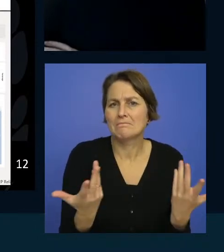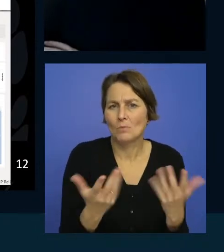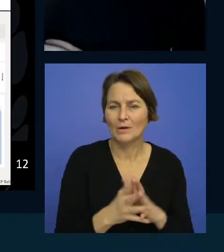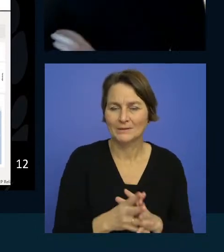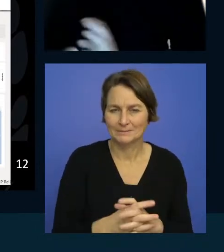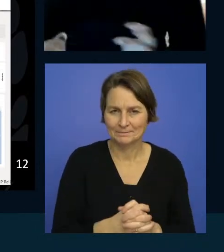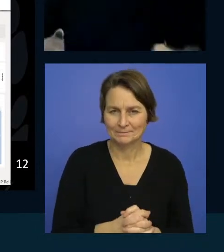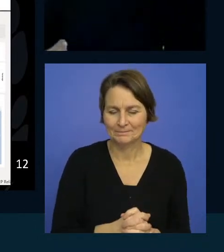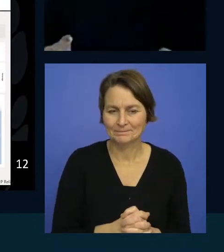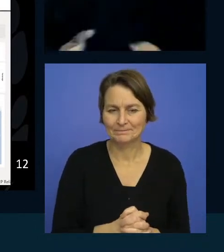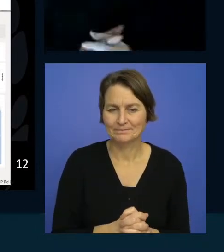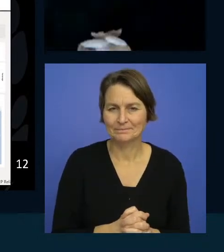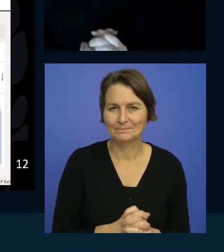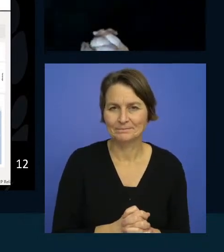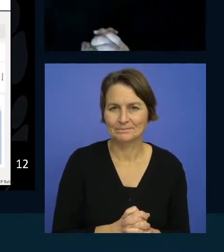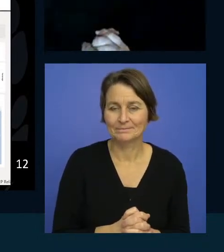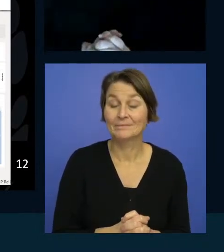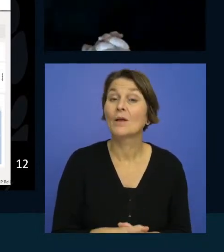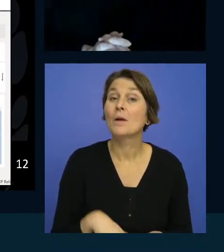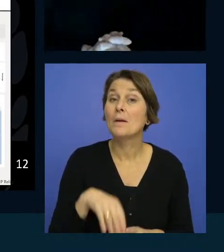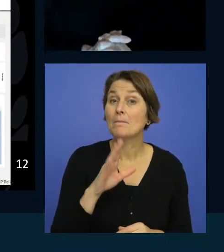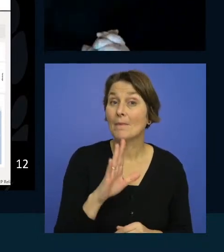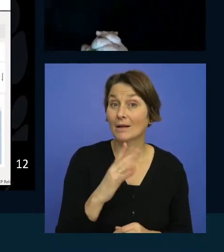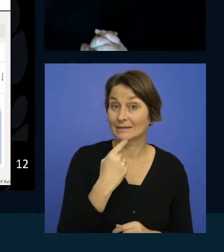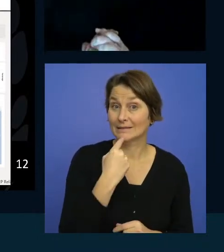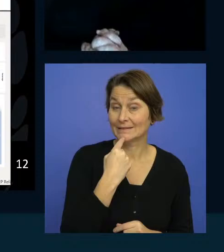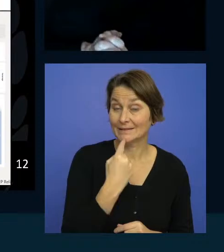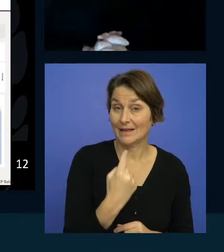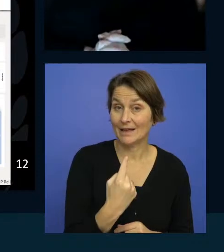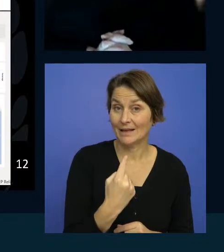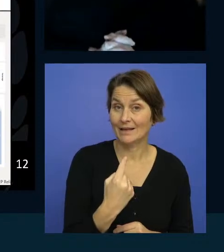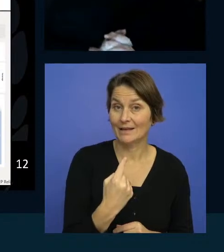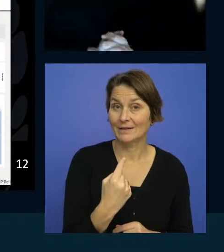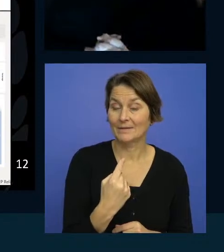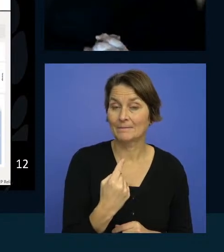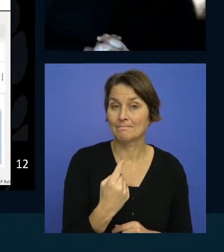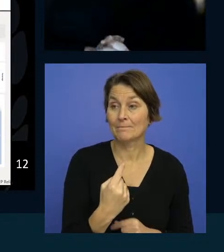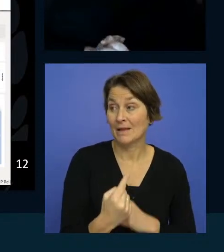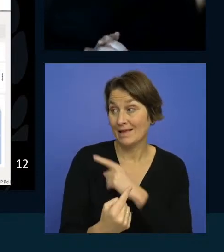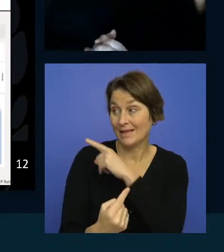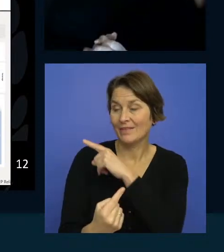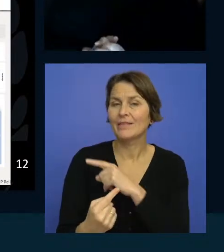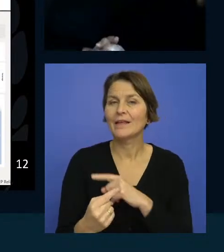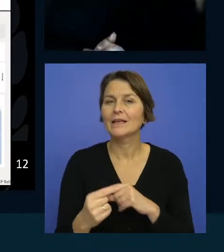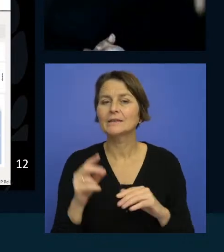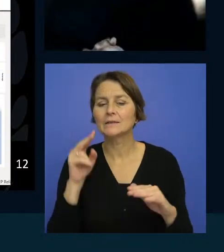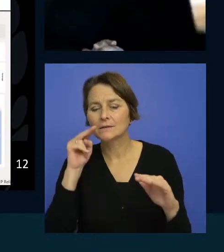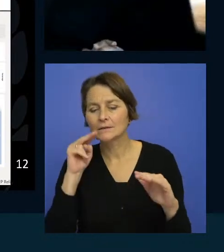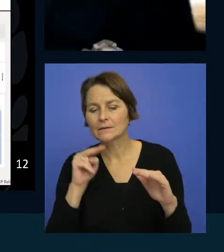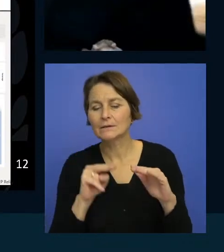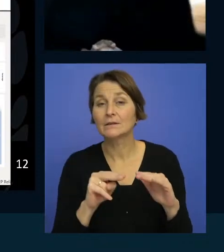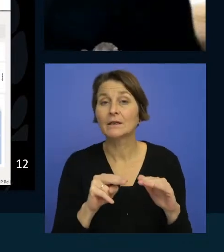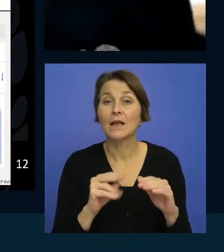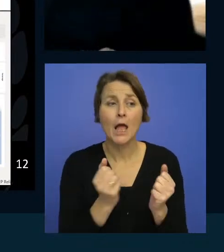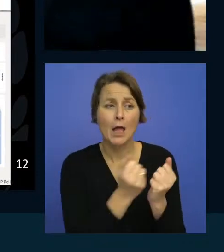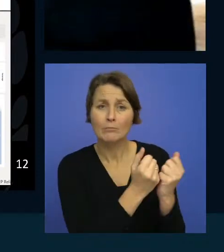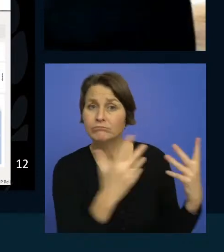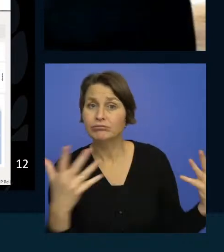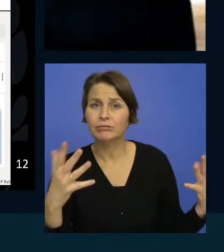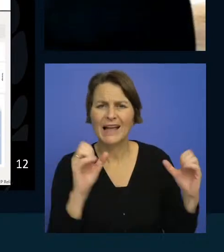So the only thing to mention is that these insights are quite limited at the